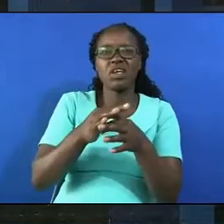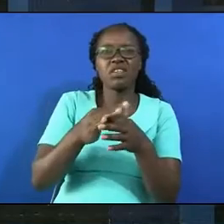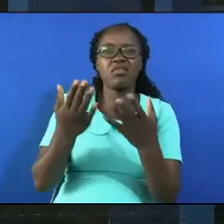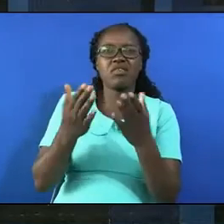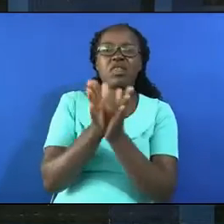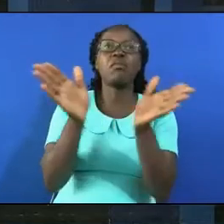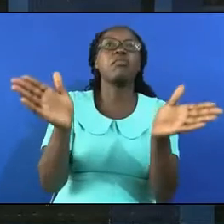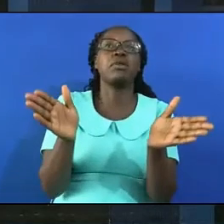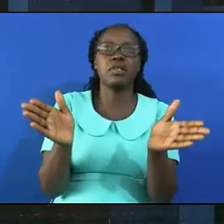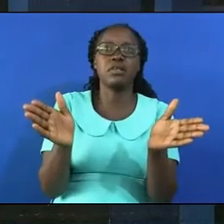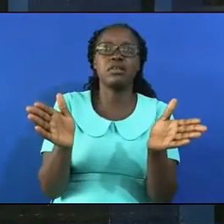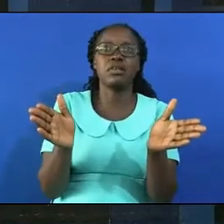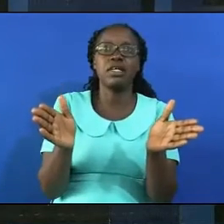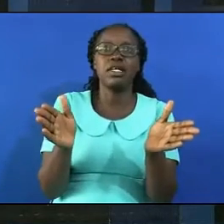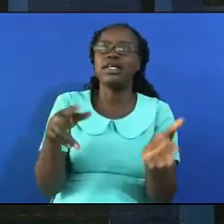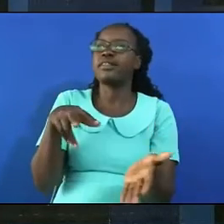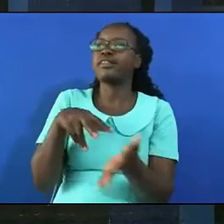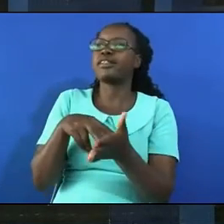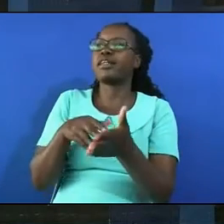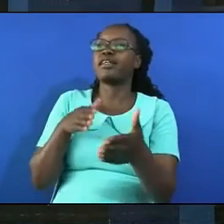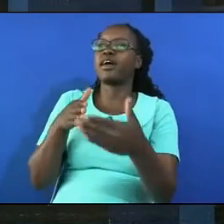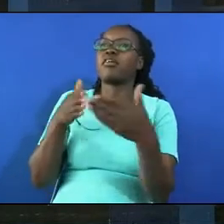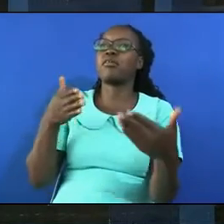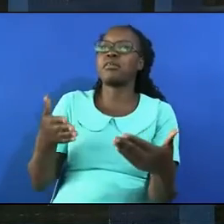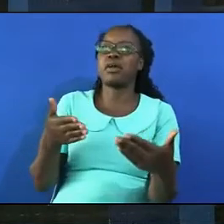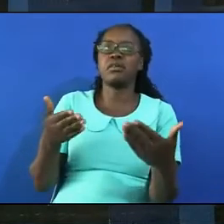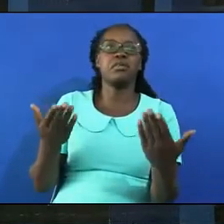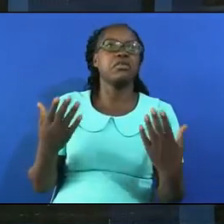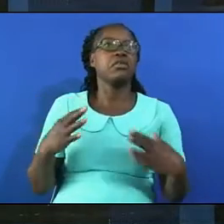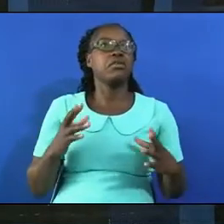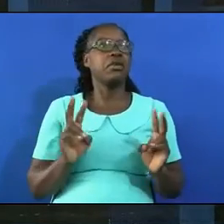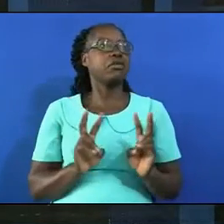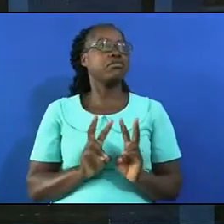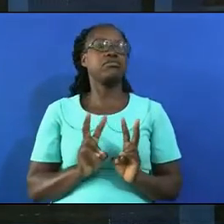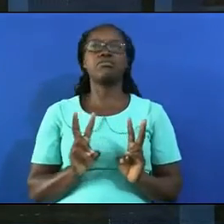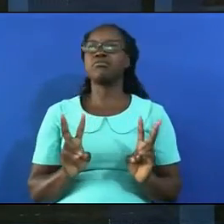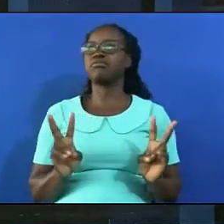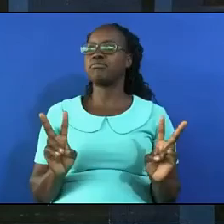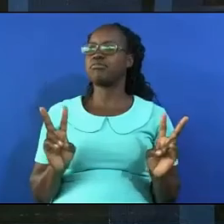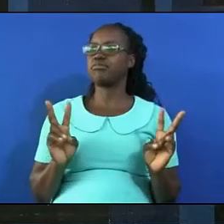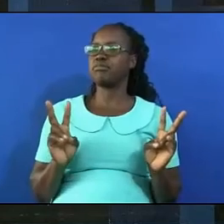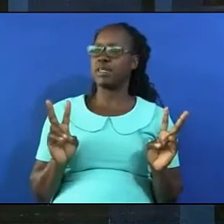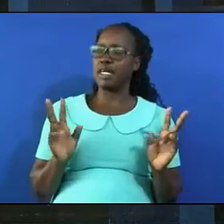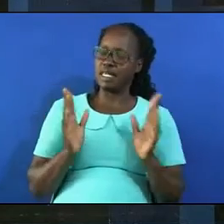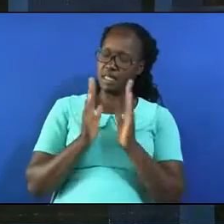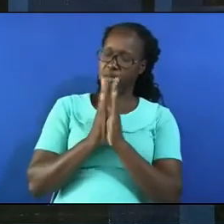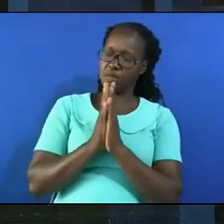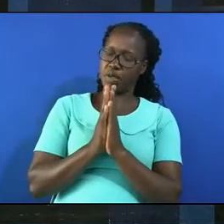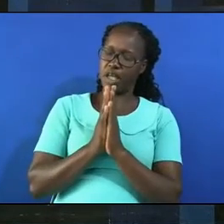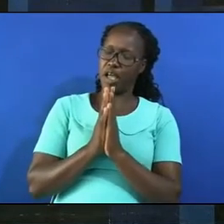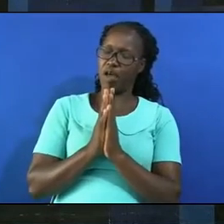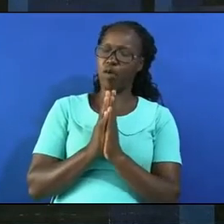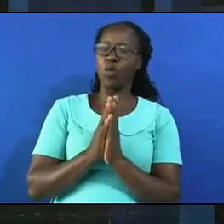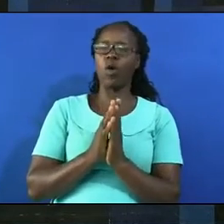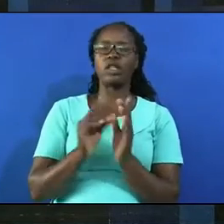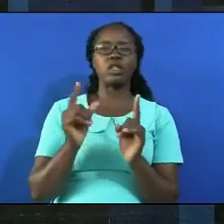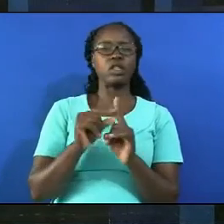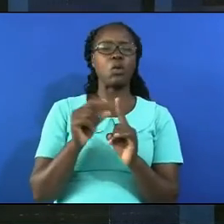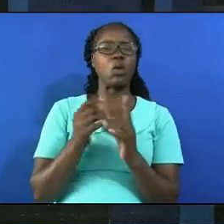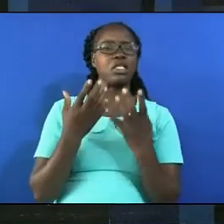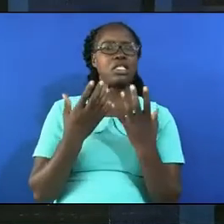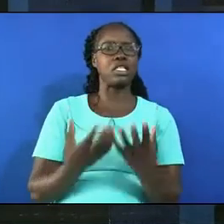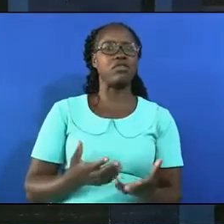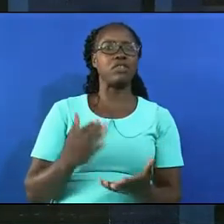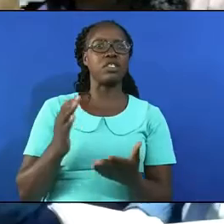the public. They stand at a corner where they can be seen. They pray with vocabulary so